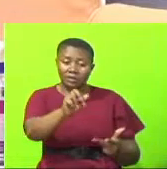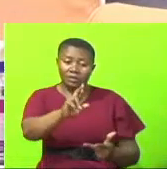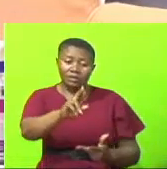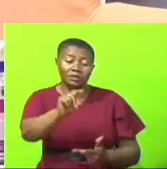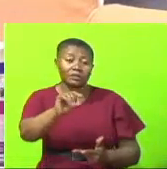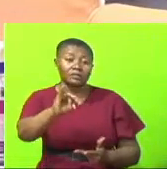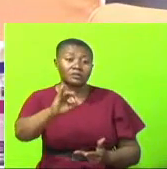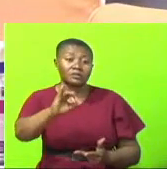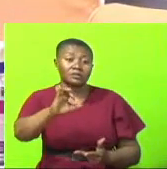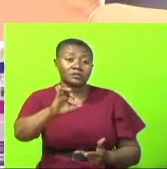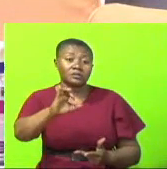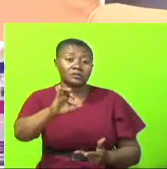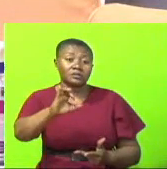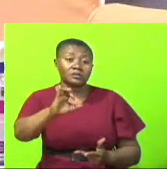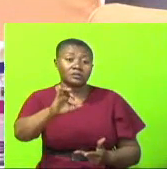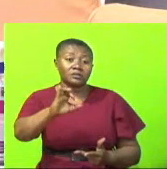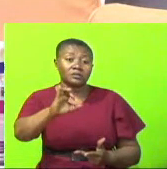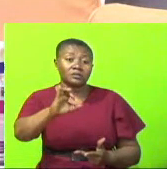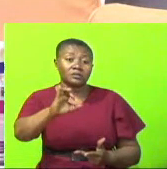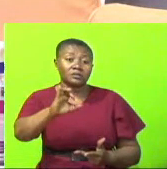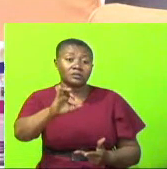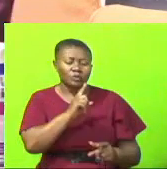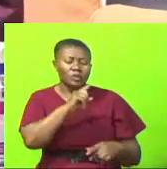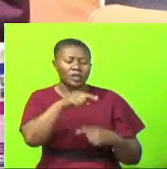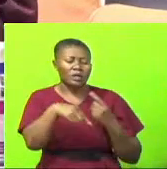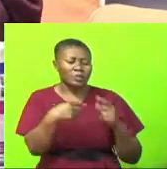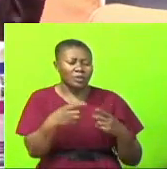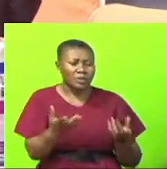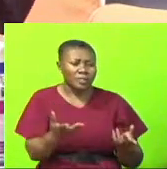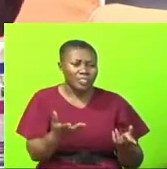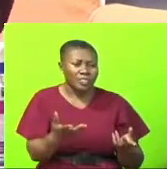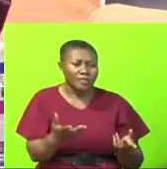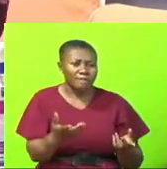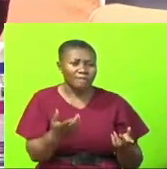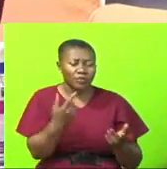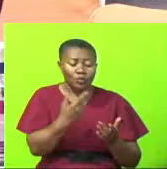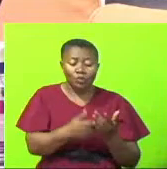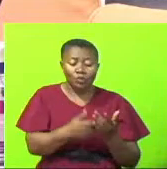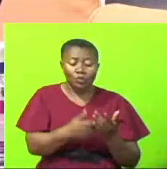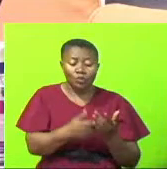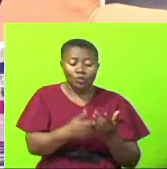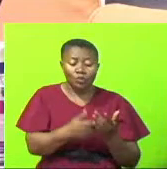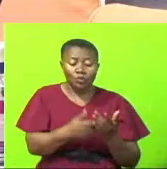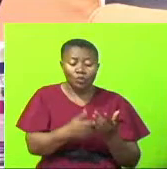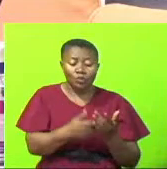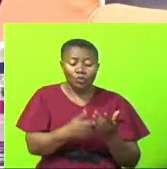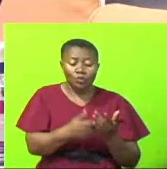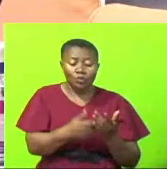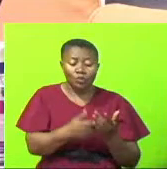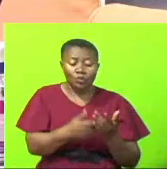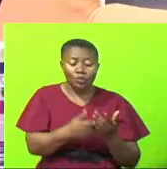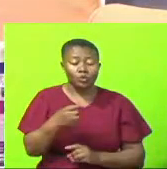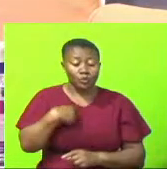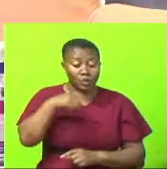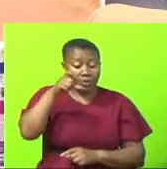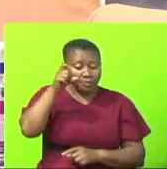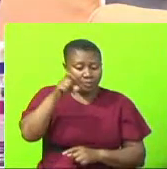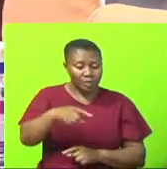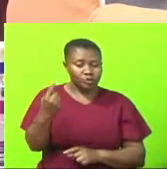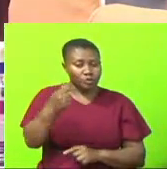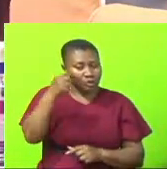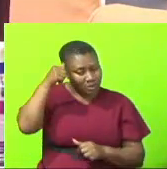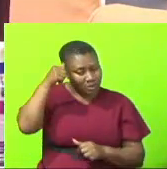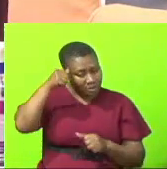to is indicative of the fact that whatever we do, we must have recourse to our people.